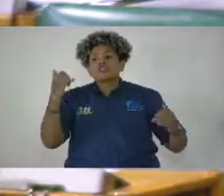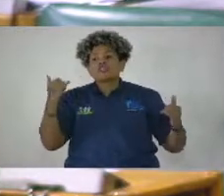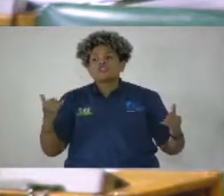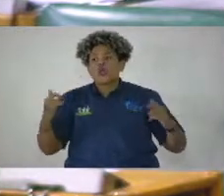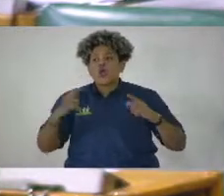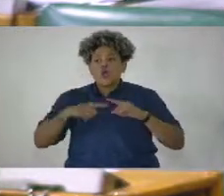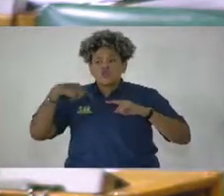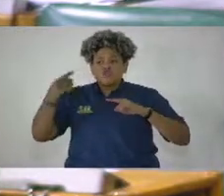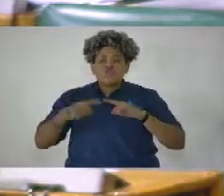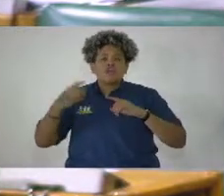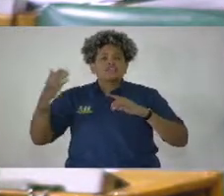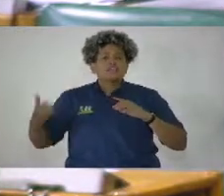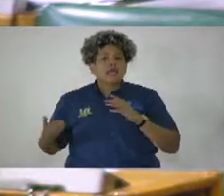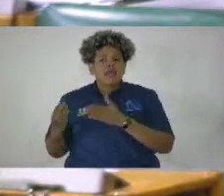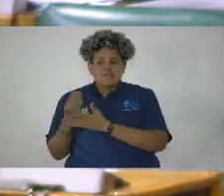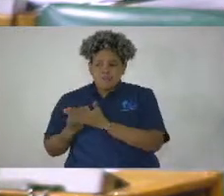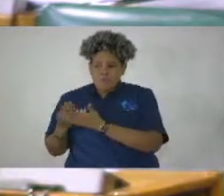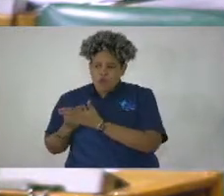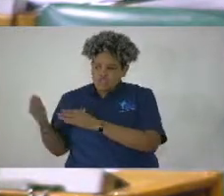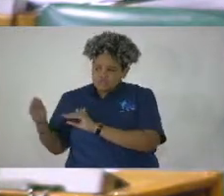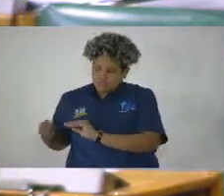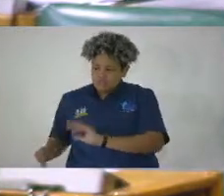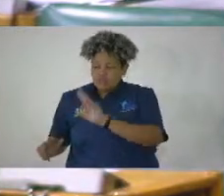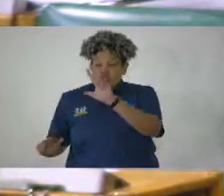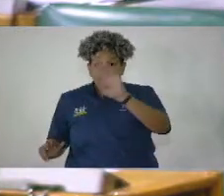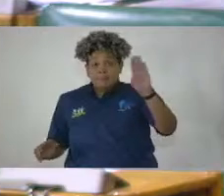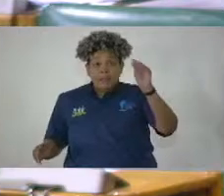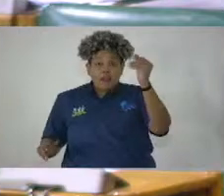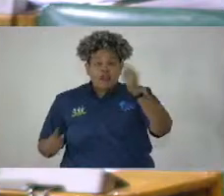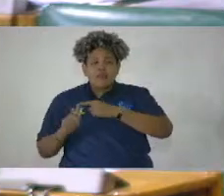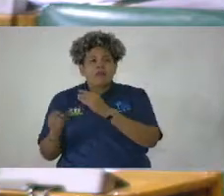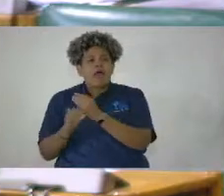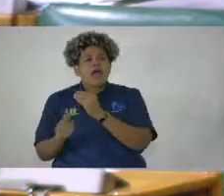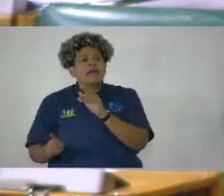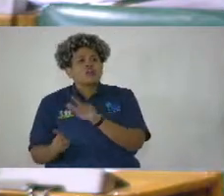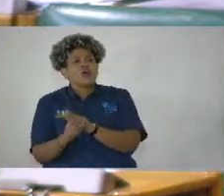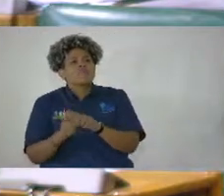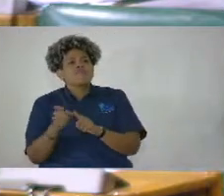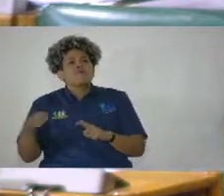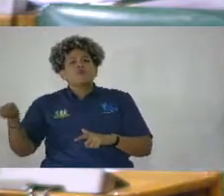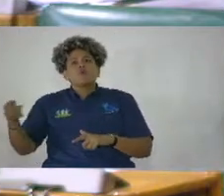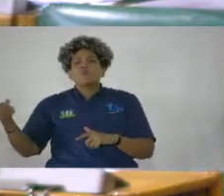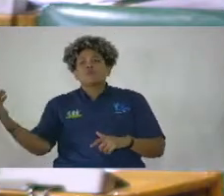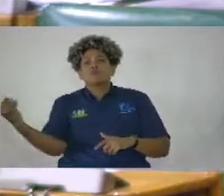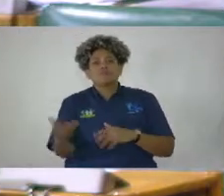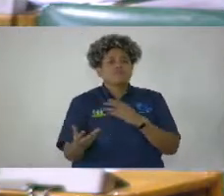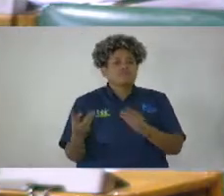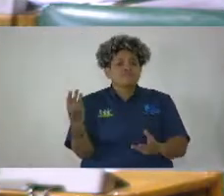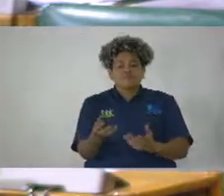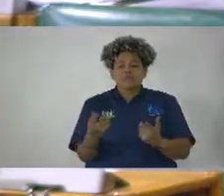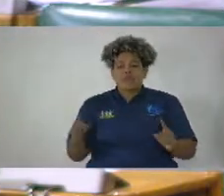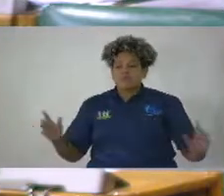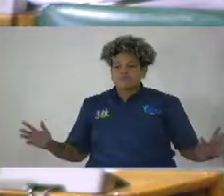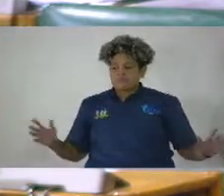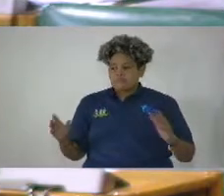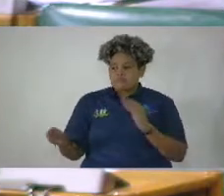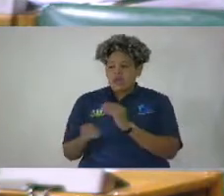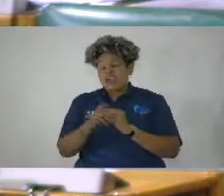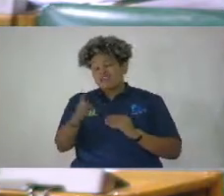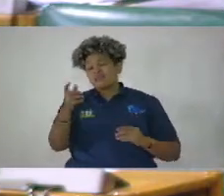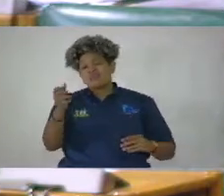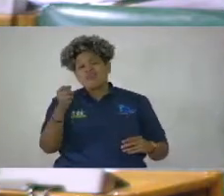recurrent side of the budget, $3 billion, but it comes from those proceeds. And you have